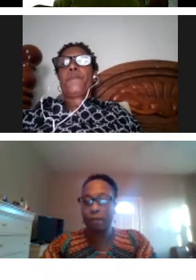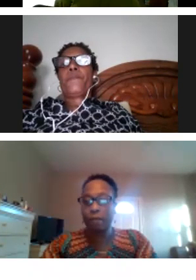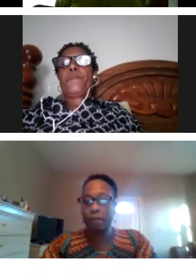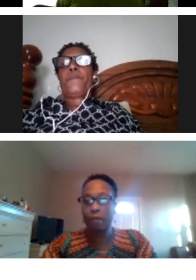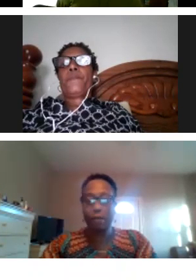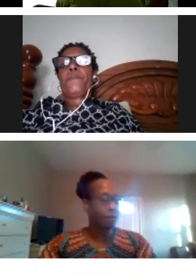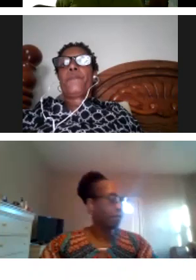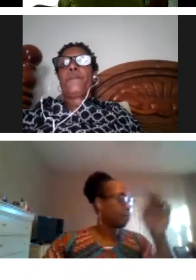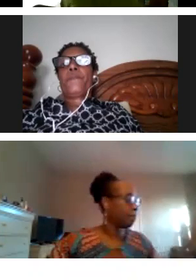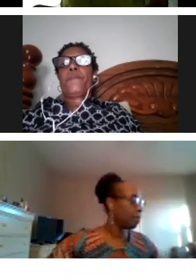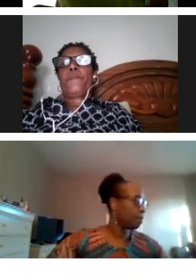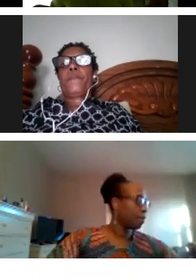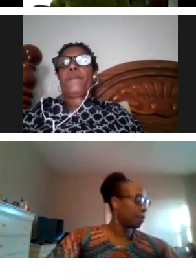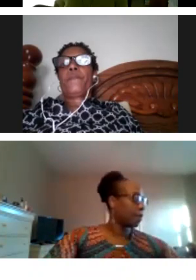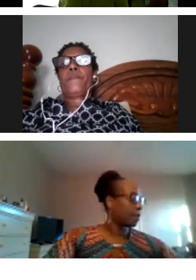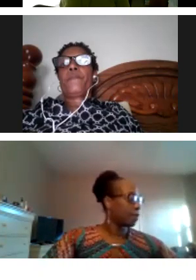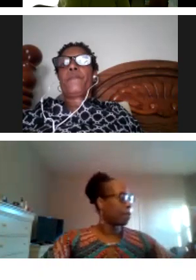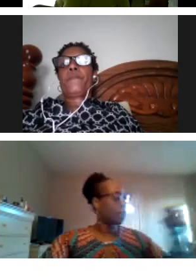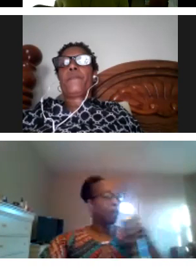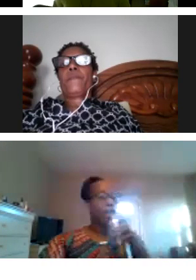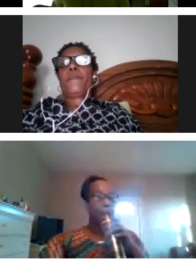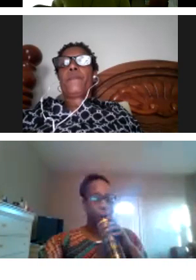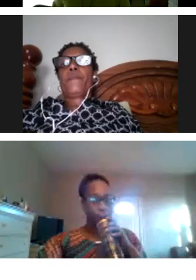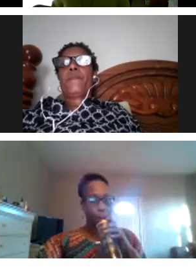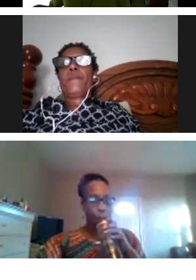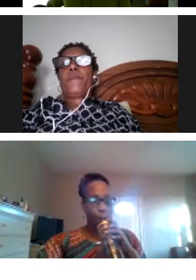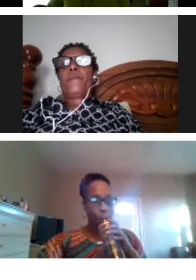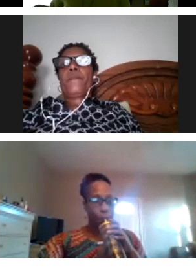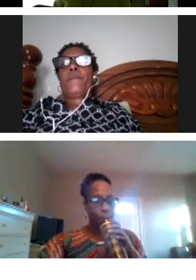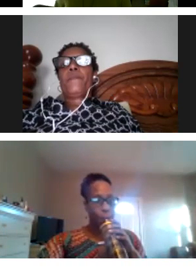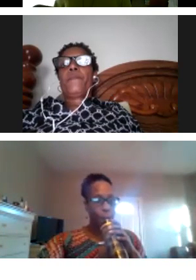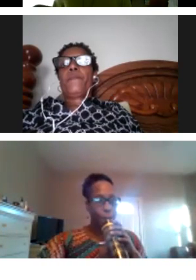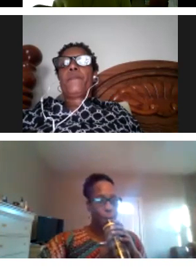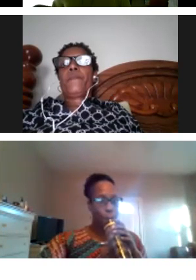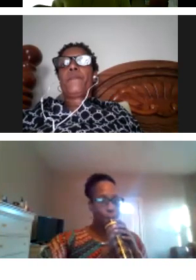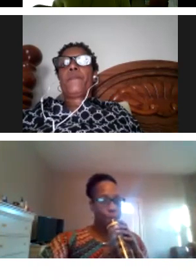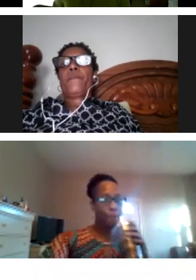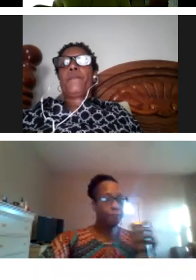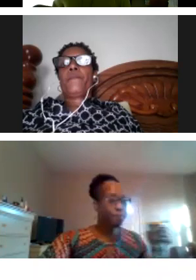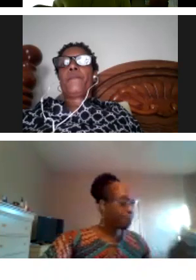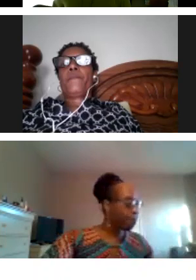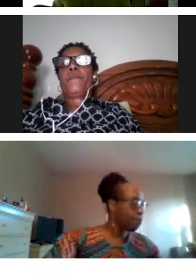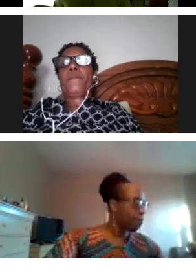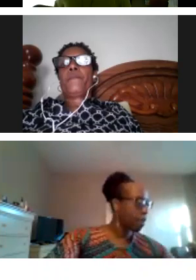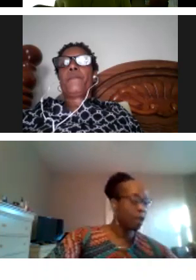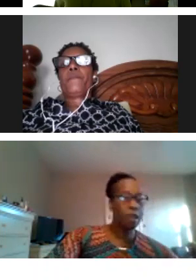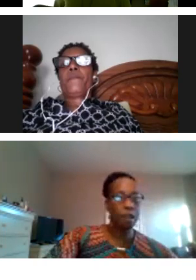about women living with HIV, what we talk about and what we demand and what we deserve is affordable